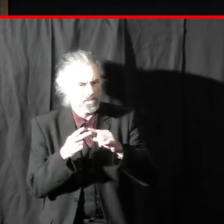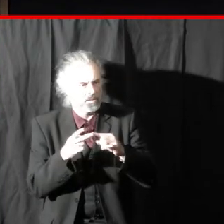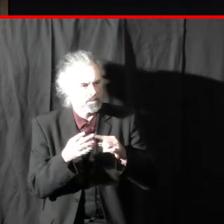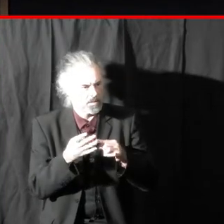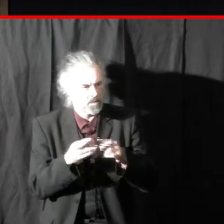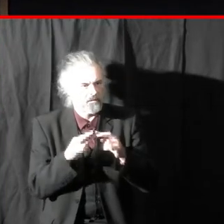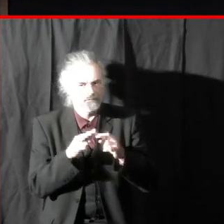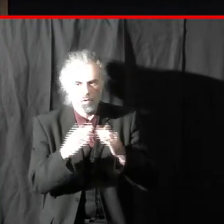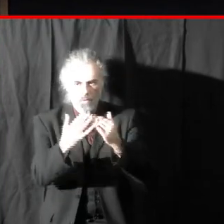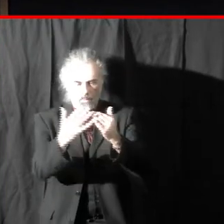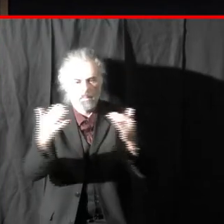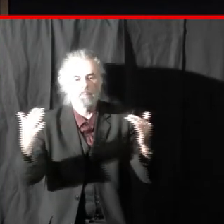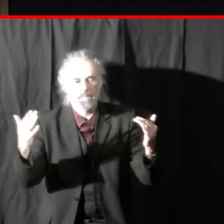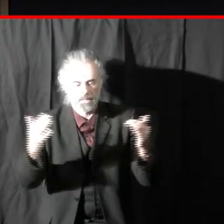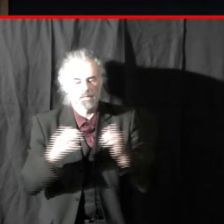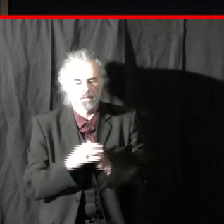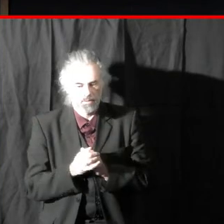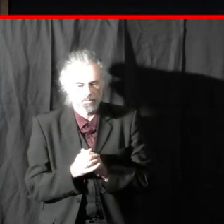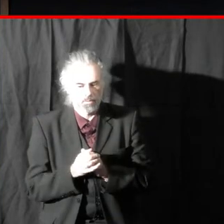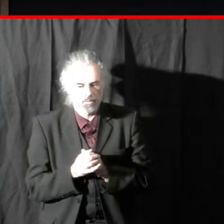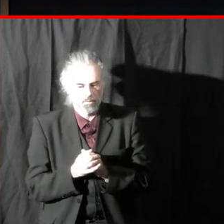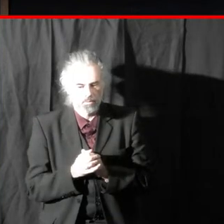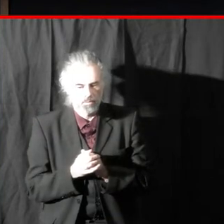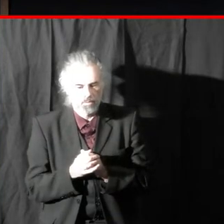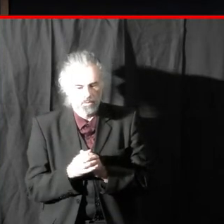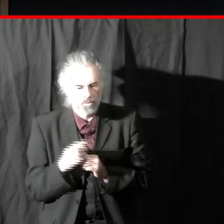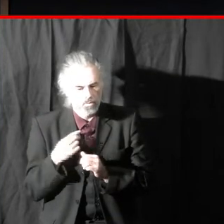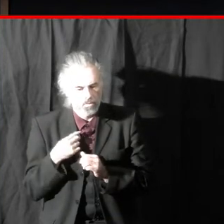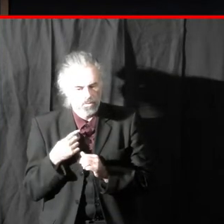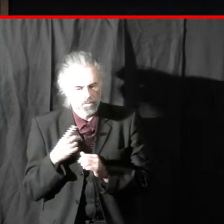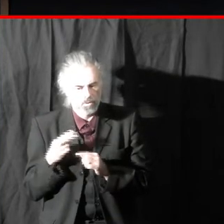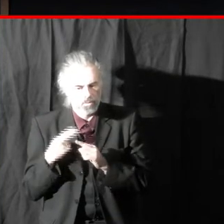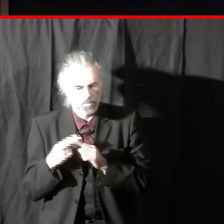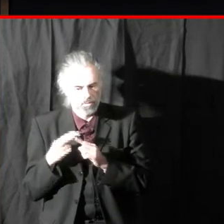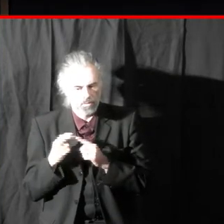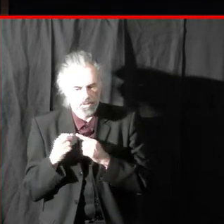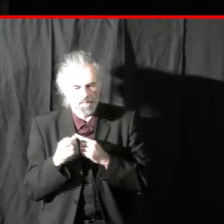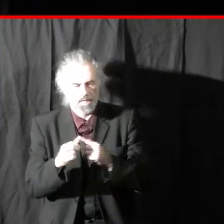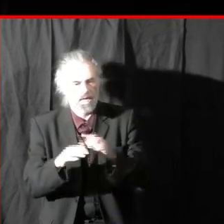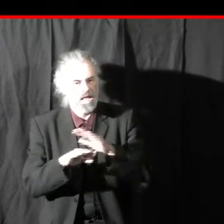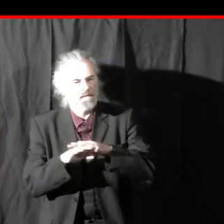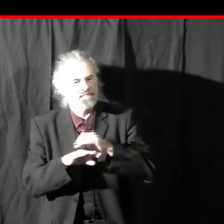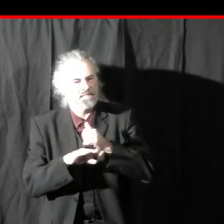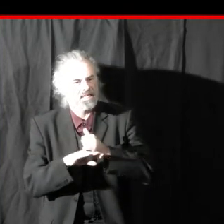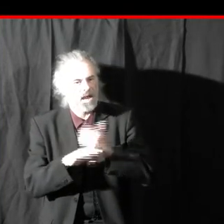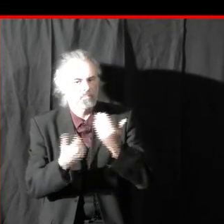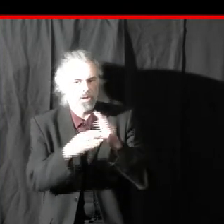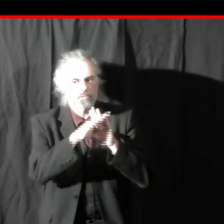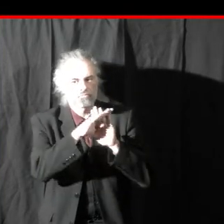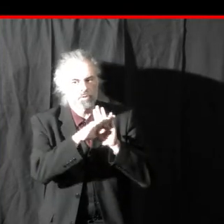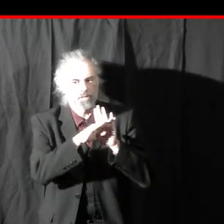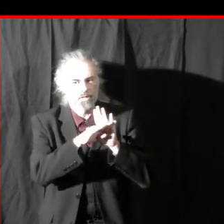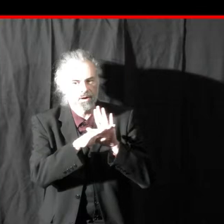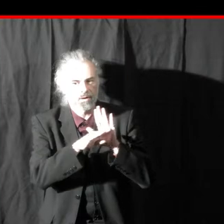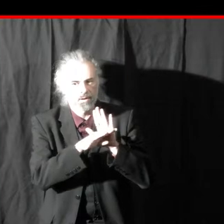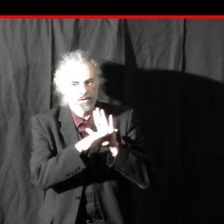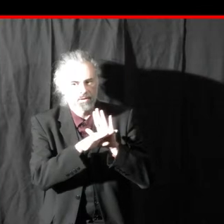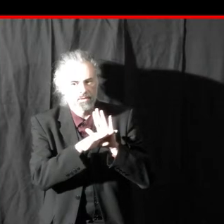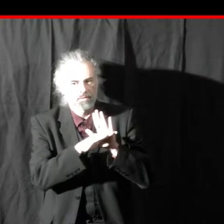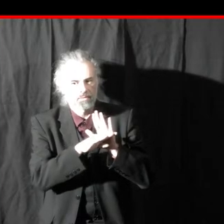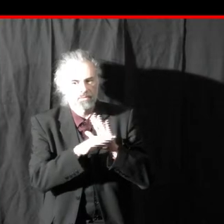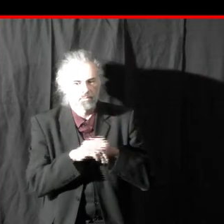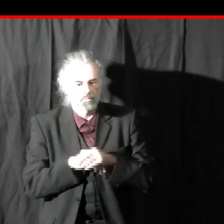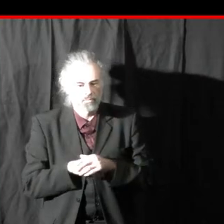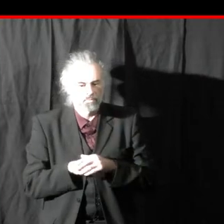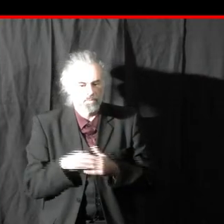should know of, or if we could postpone the article and set up a meeting to do this later, I think it will be good because I really